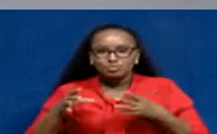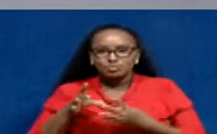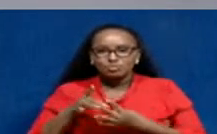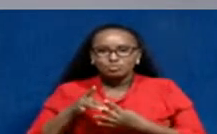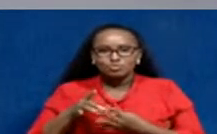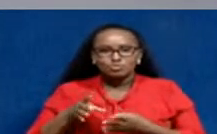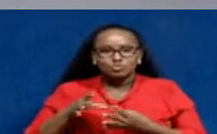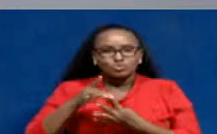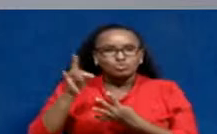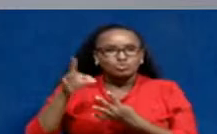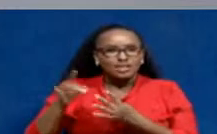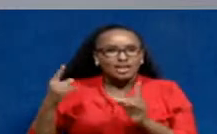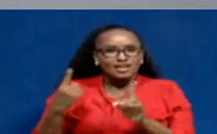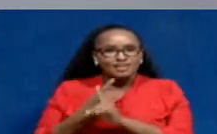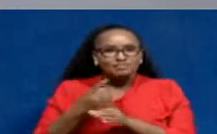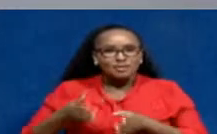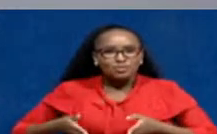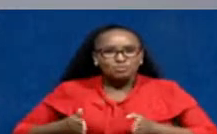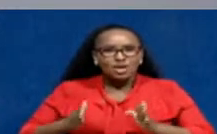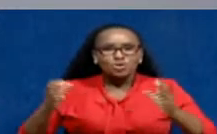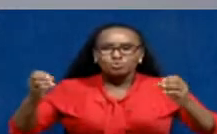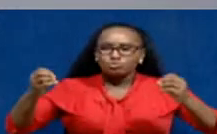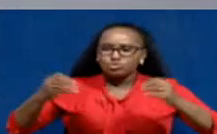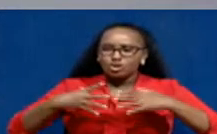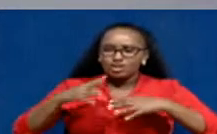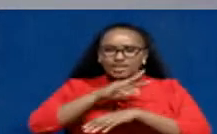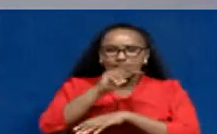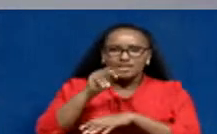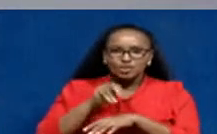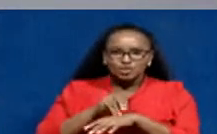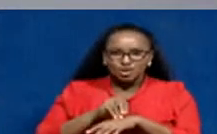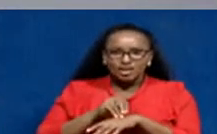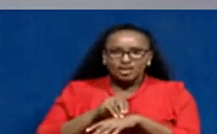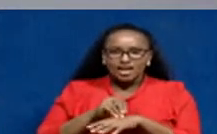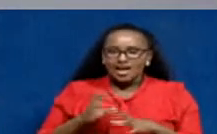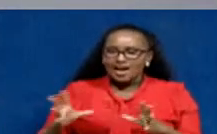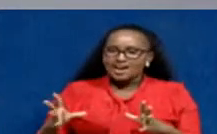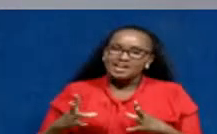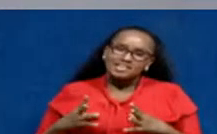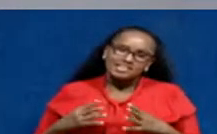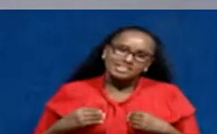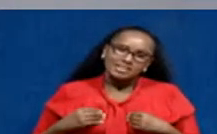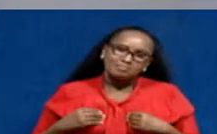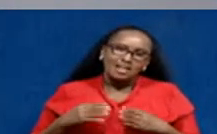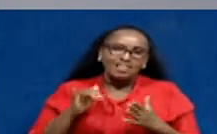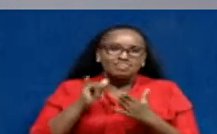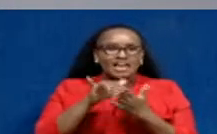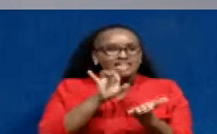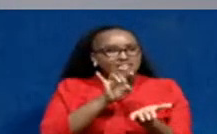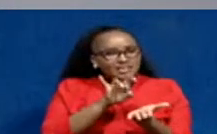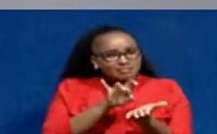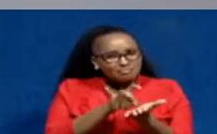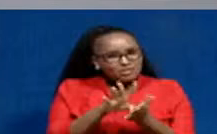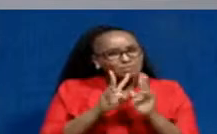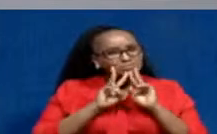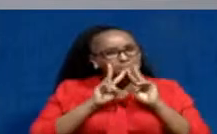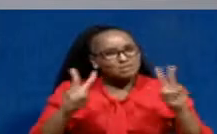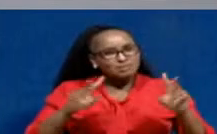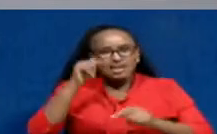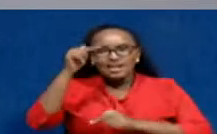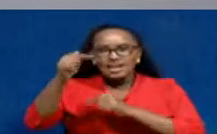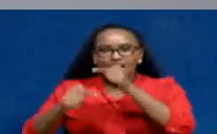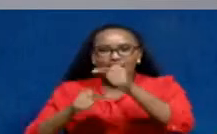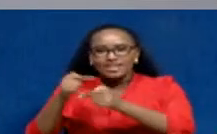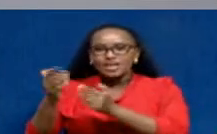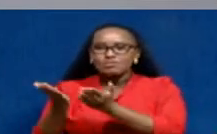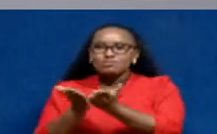then. To the shock of the nation, he embraced his demotion with grace and continued to